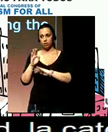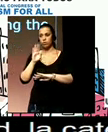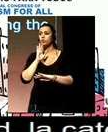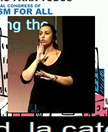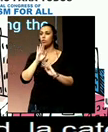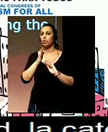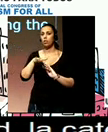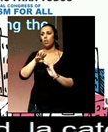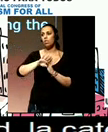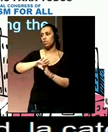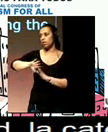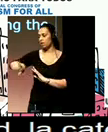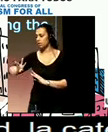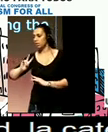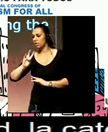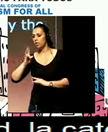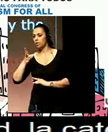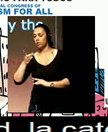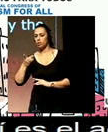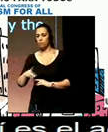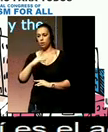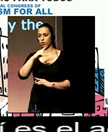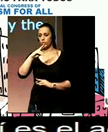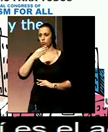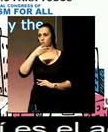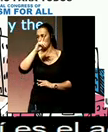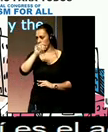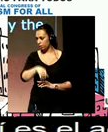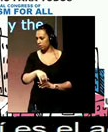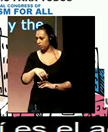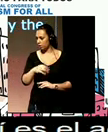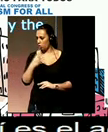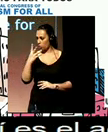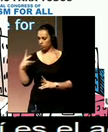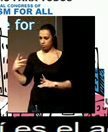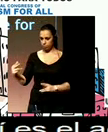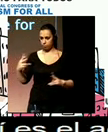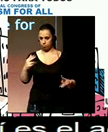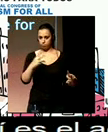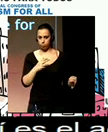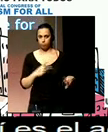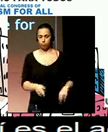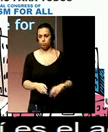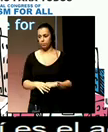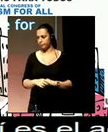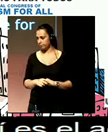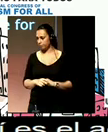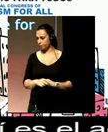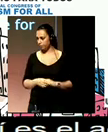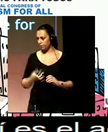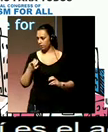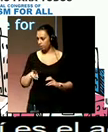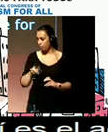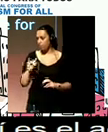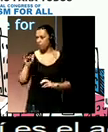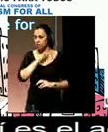ramp has been used to create a meeting space for people, where people can actually meet and talk, so that it's more than just